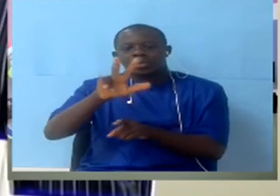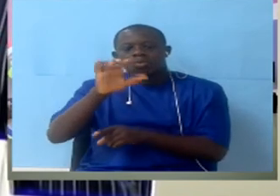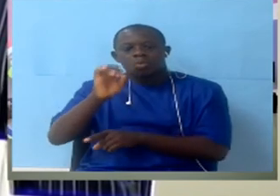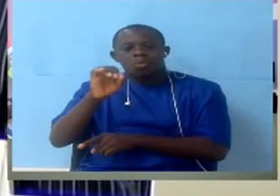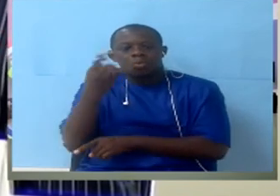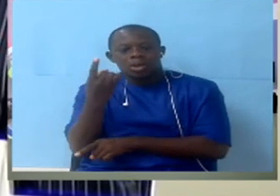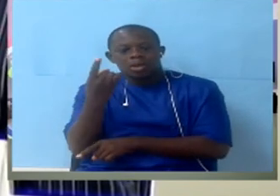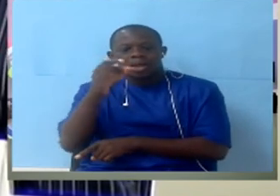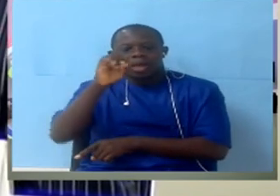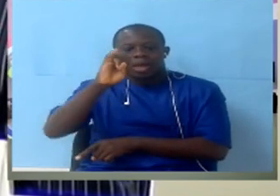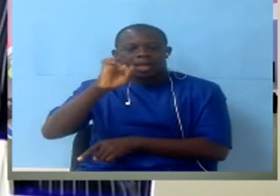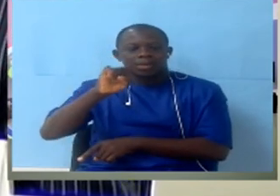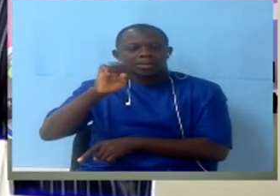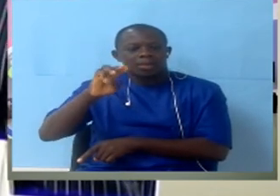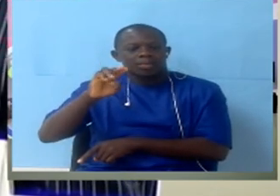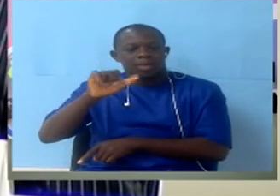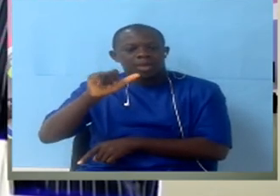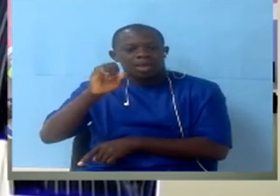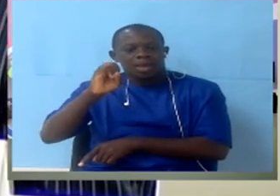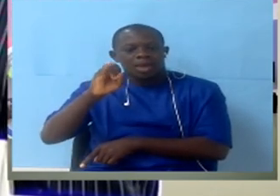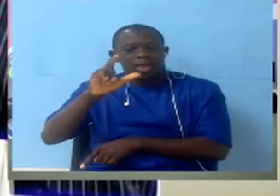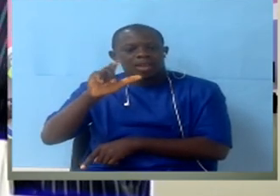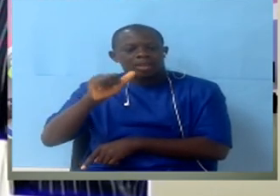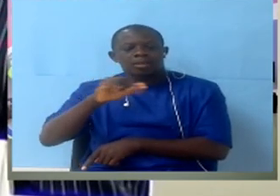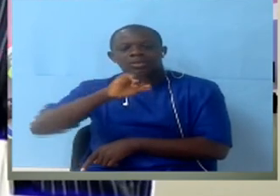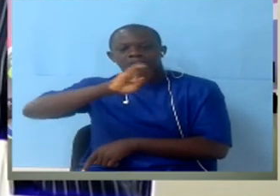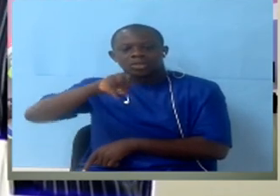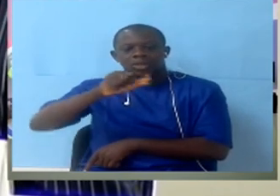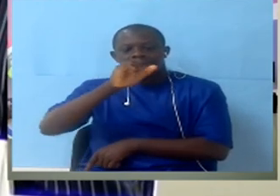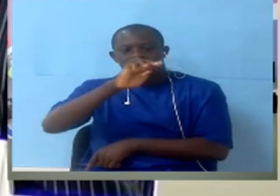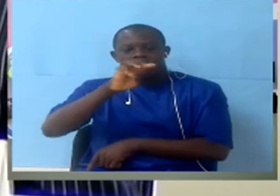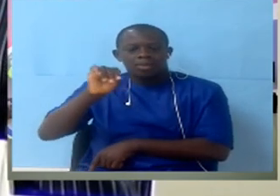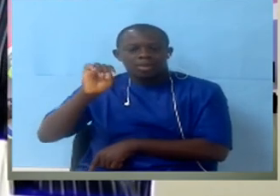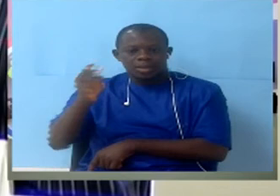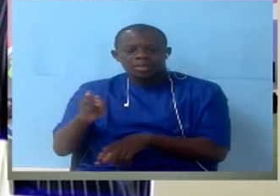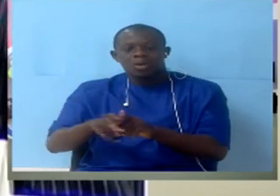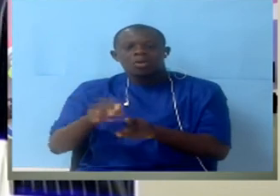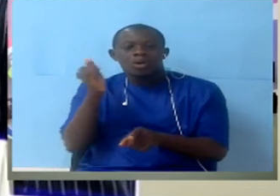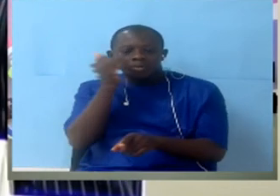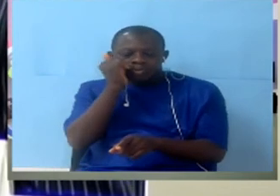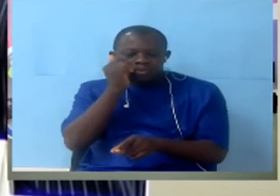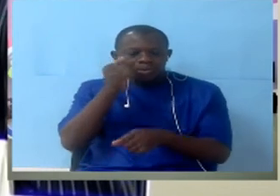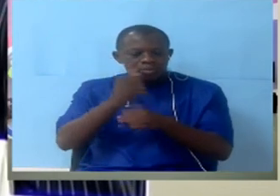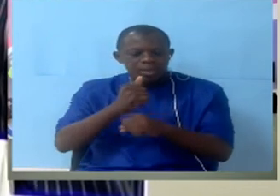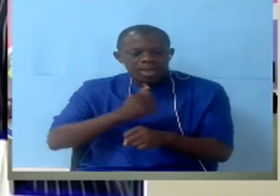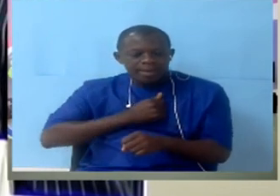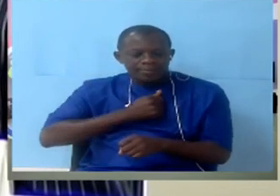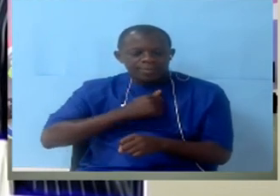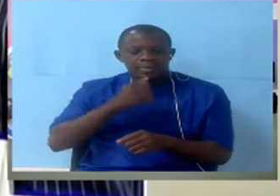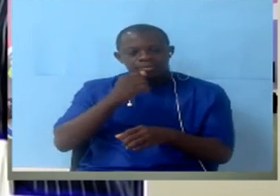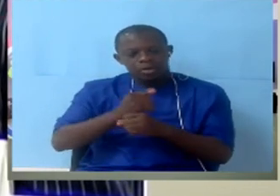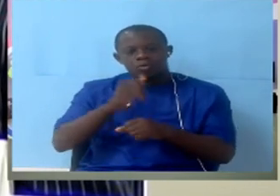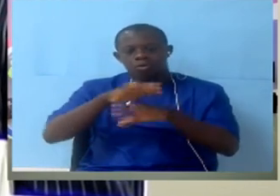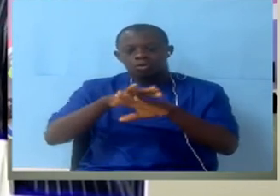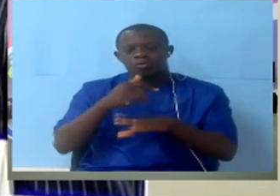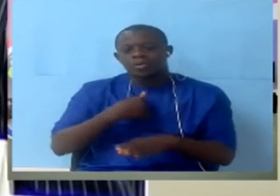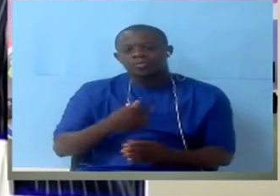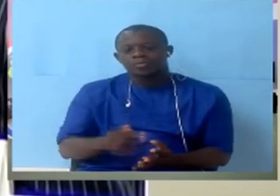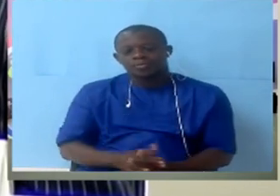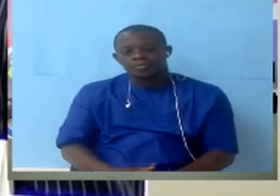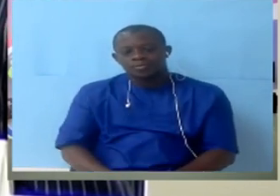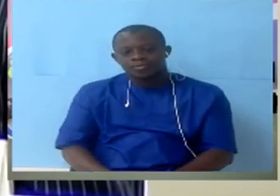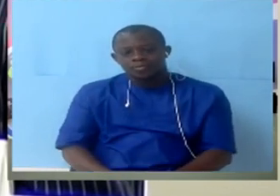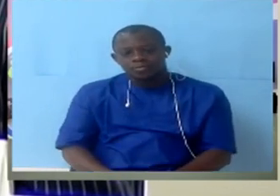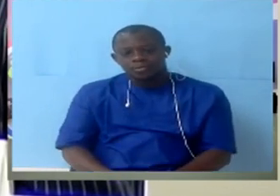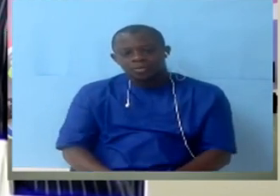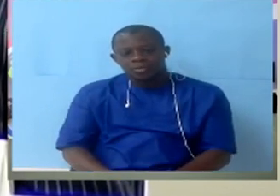Ismail Ajami. Iko ila sojare awato nyin kono yin haklo nyin ma jongula do beje ga fa me Ismail Ajami wato be akatule